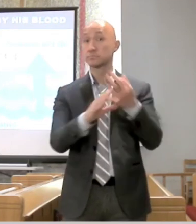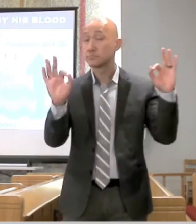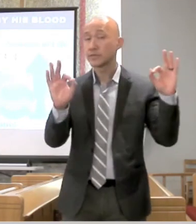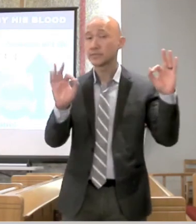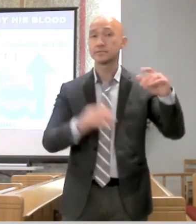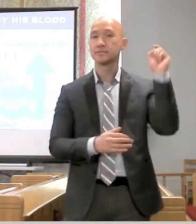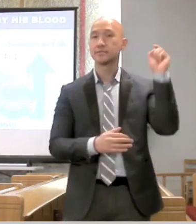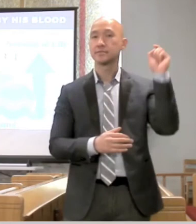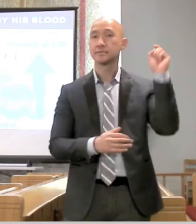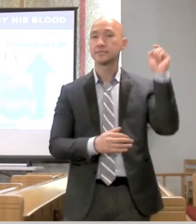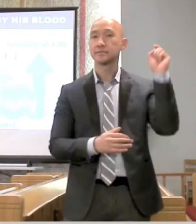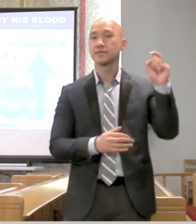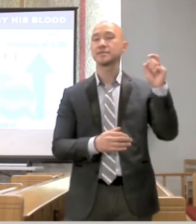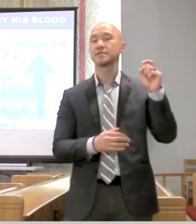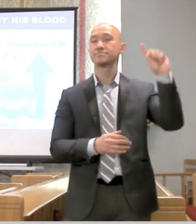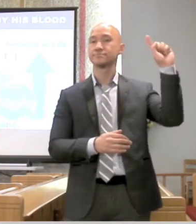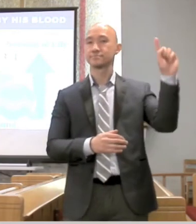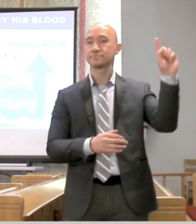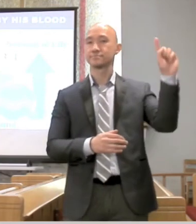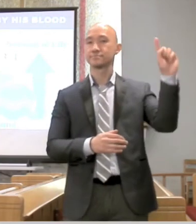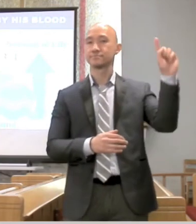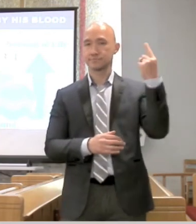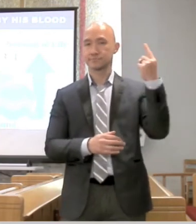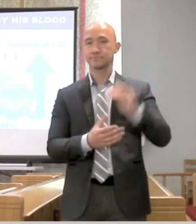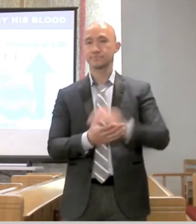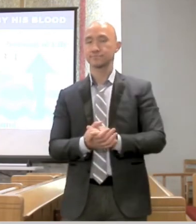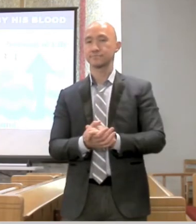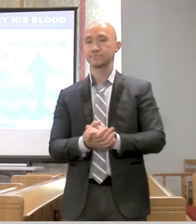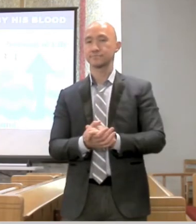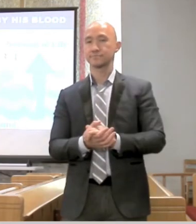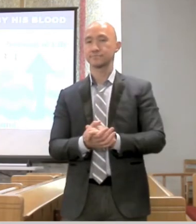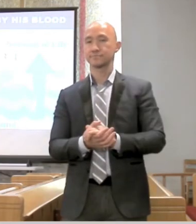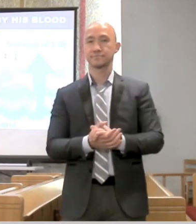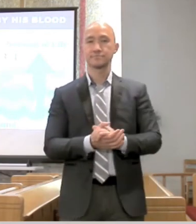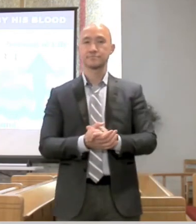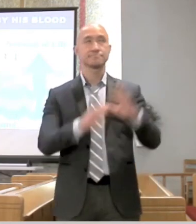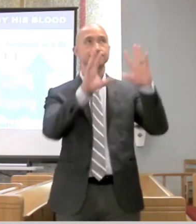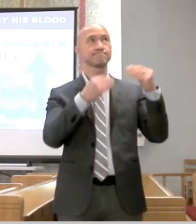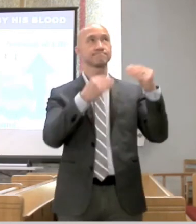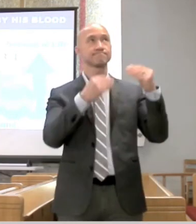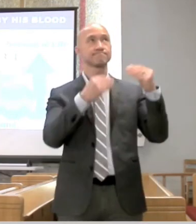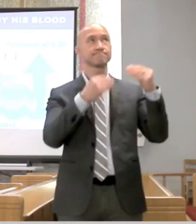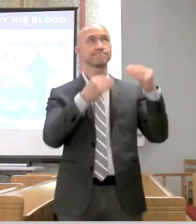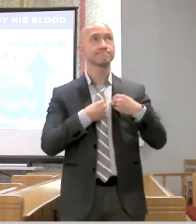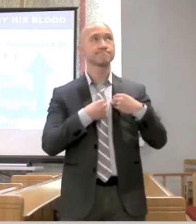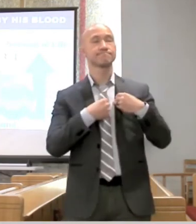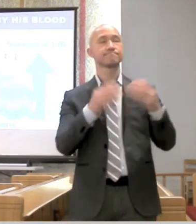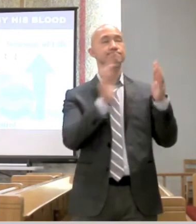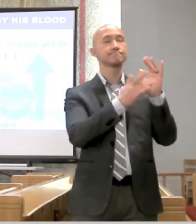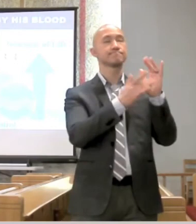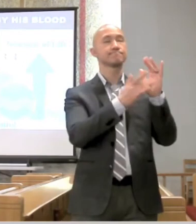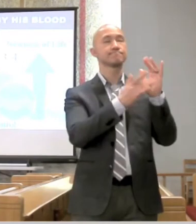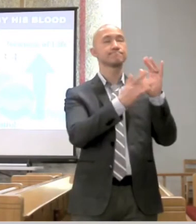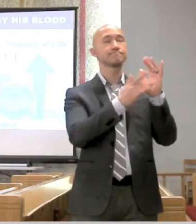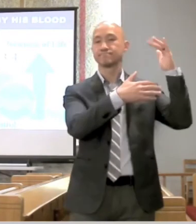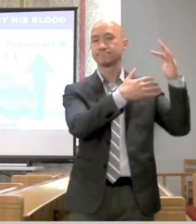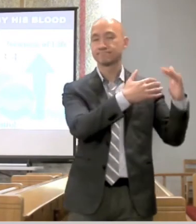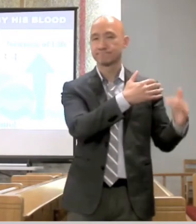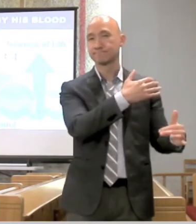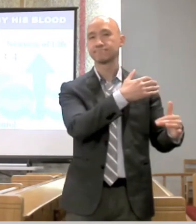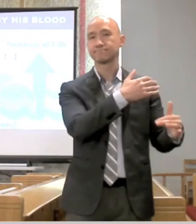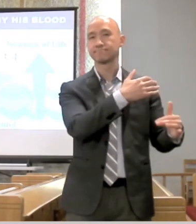Jesus' death, burial, and resurrection. Coming into contact with that forgiving and atoning blood of Christ that was